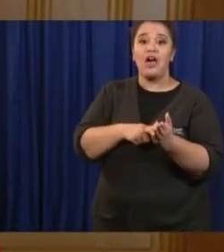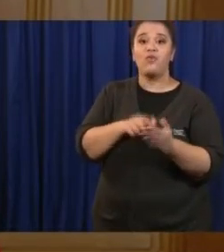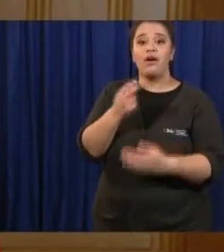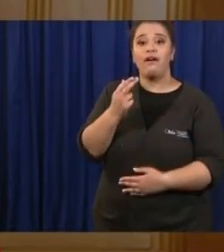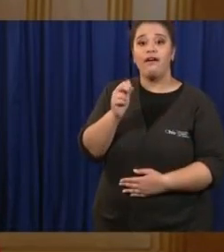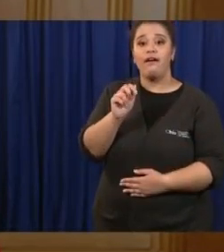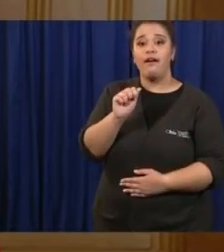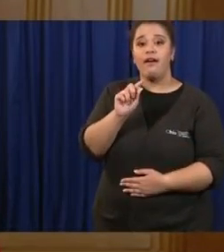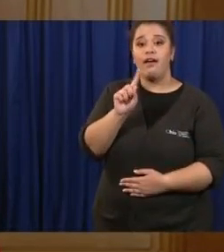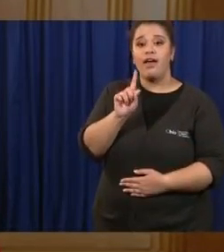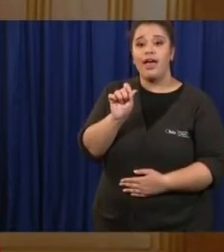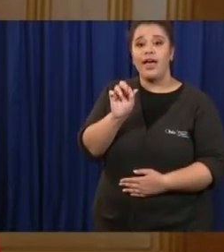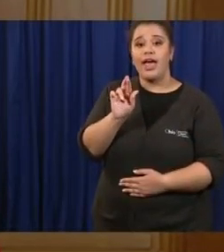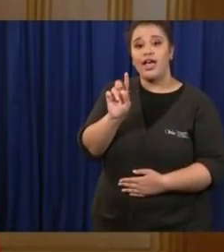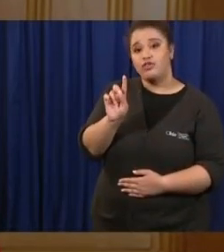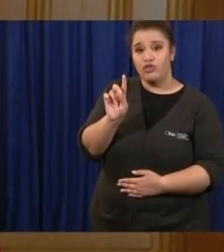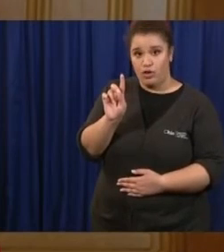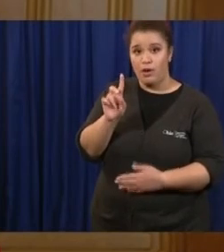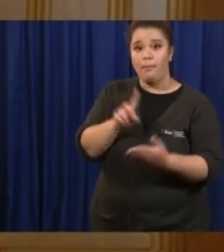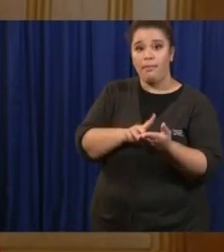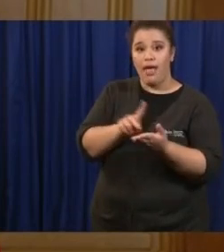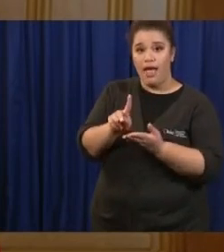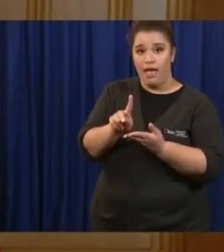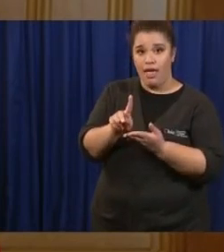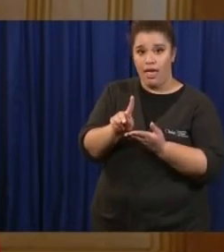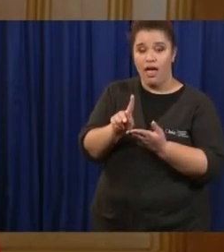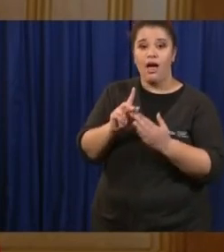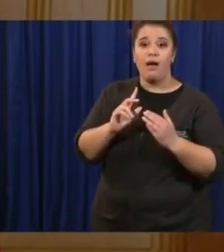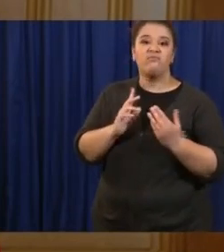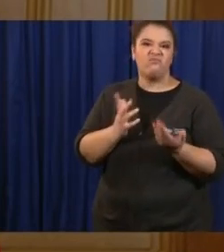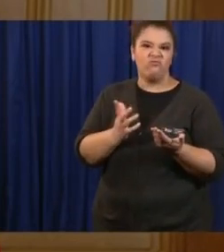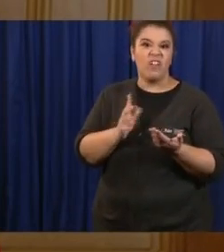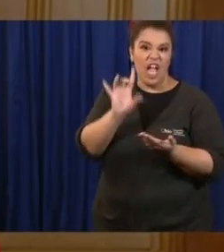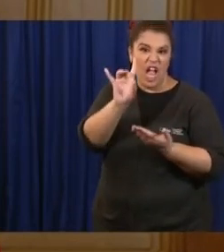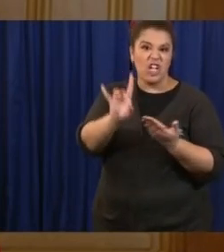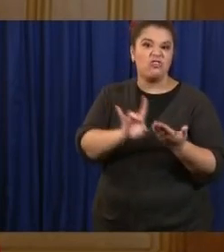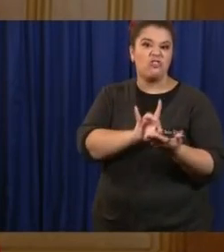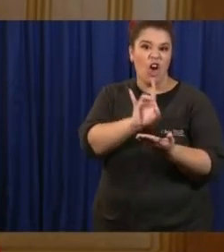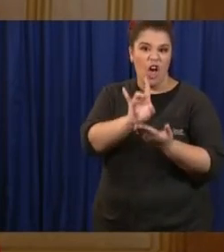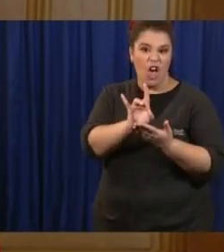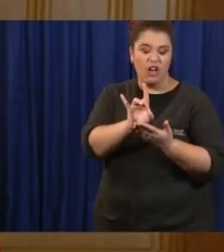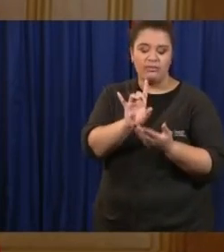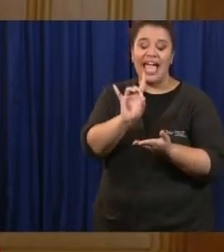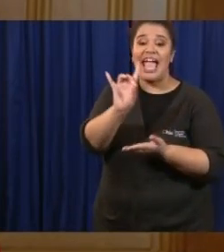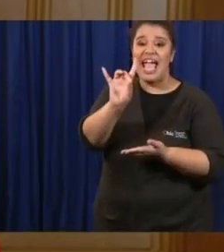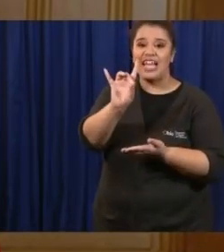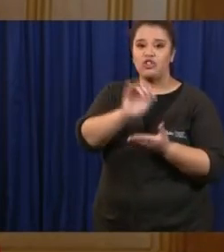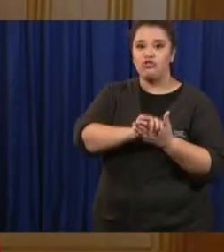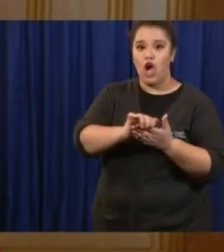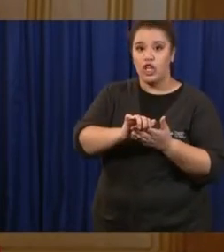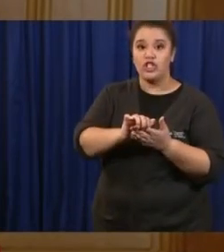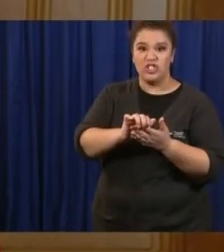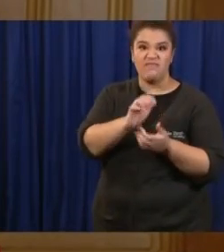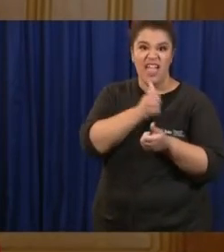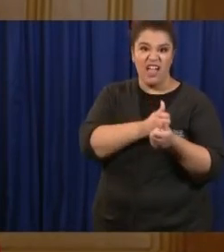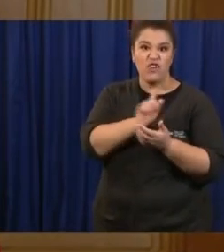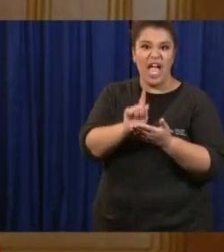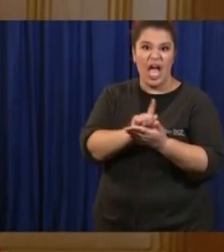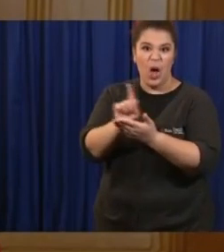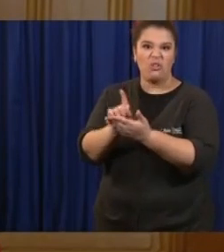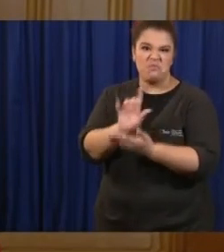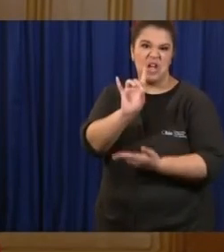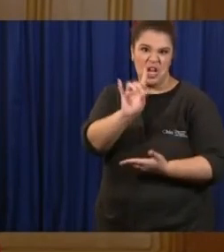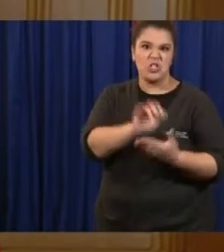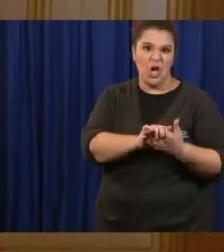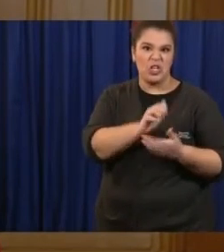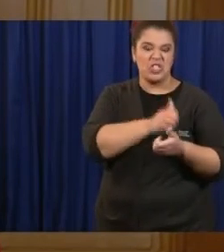hour. Should that premium be paid during this emergency to essential workers who are in